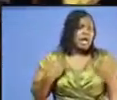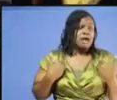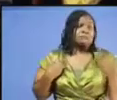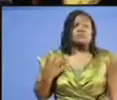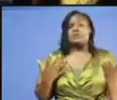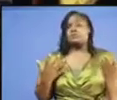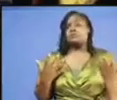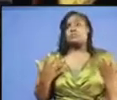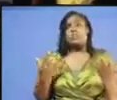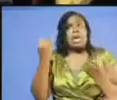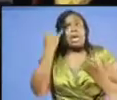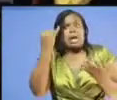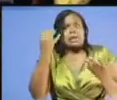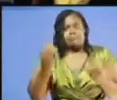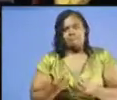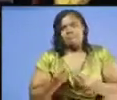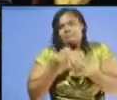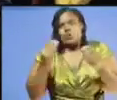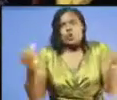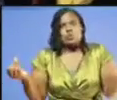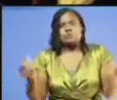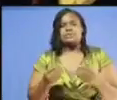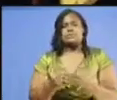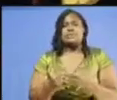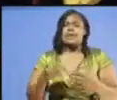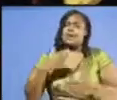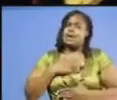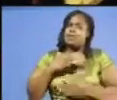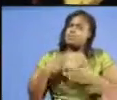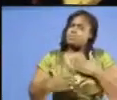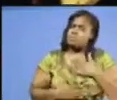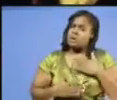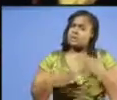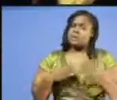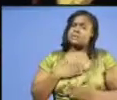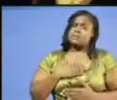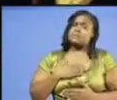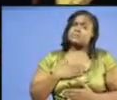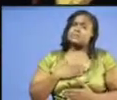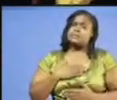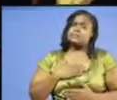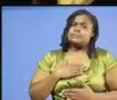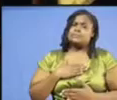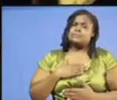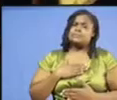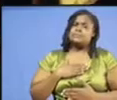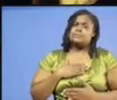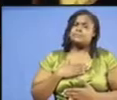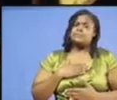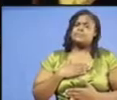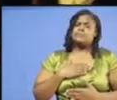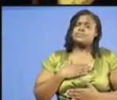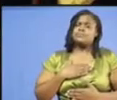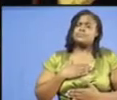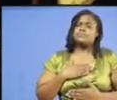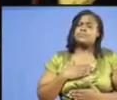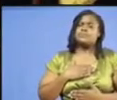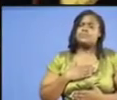out of solutions, and your body runs out of